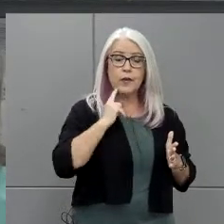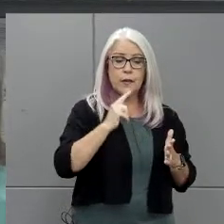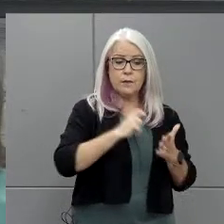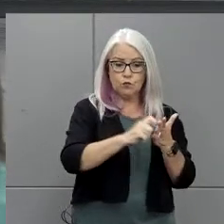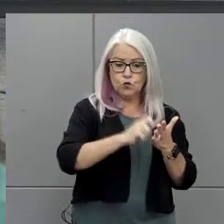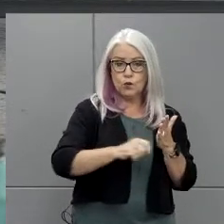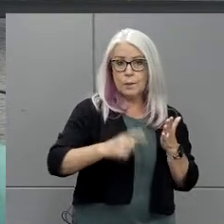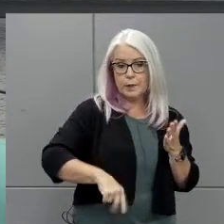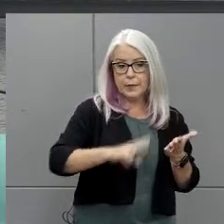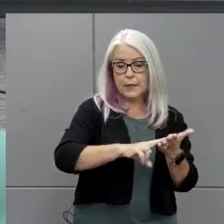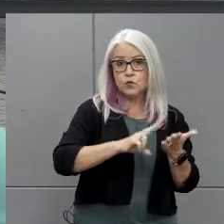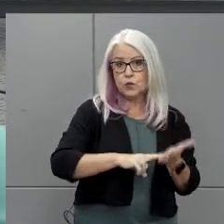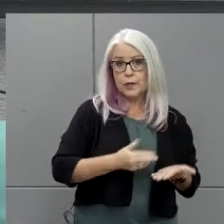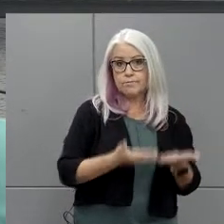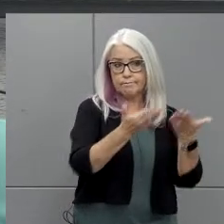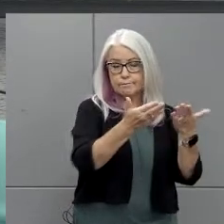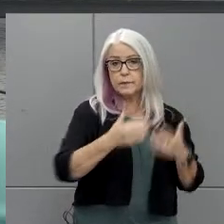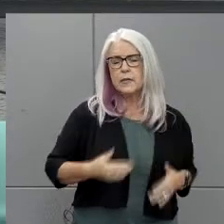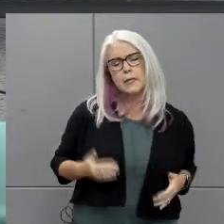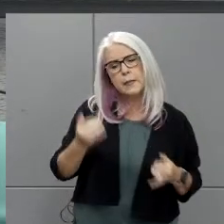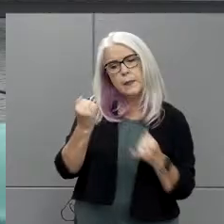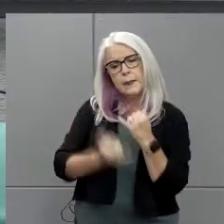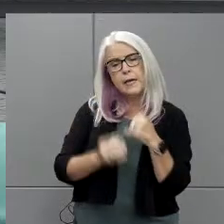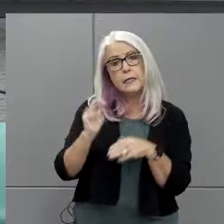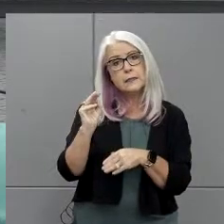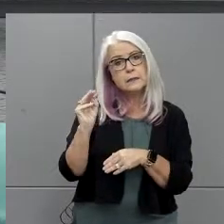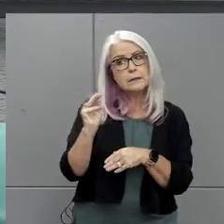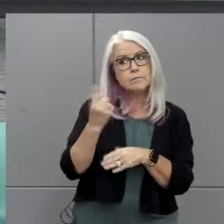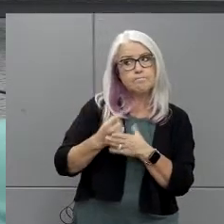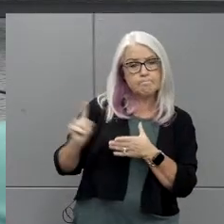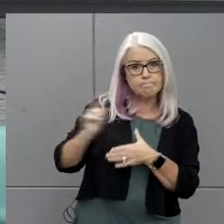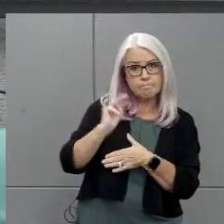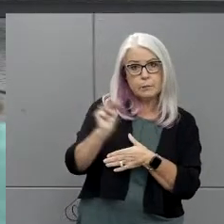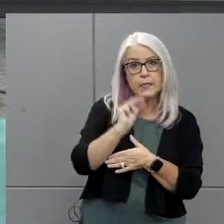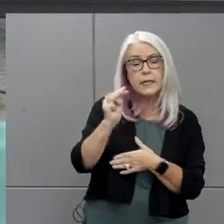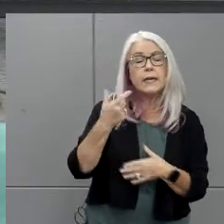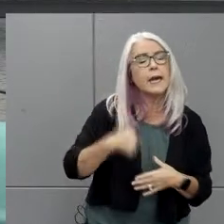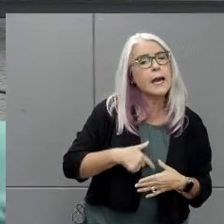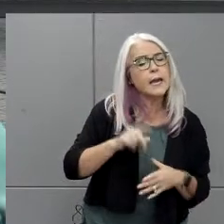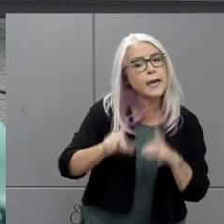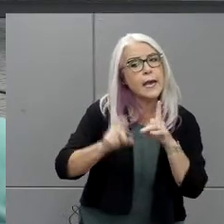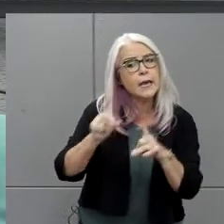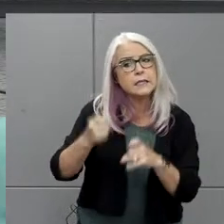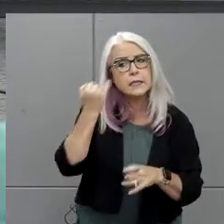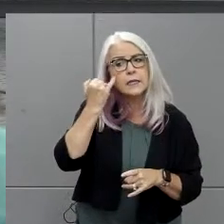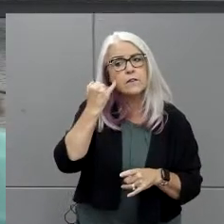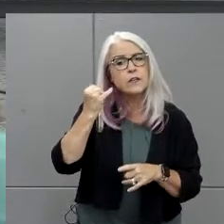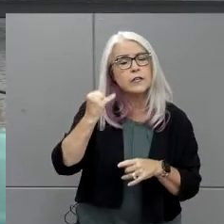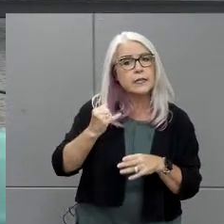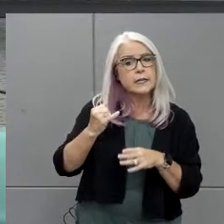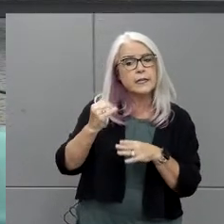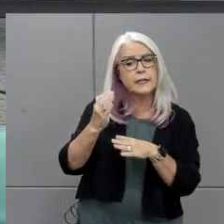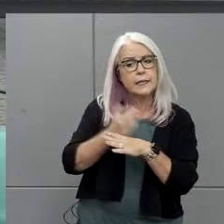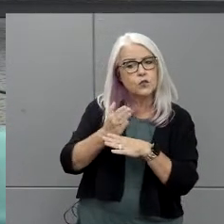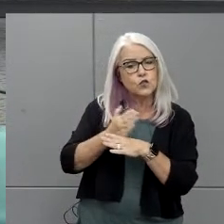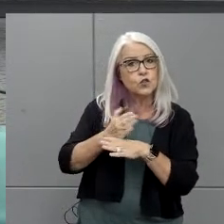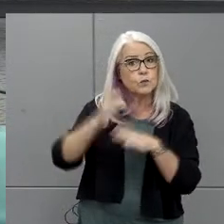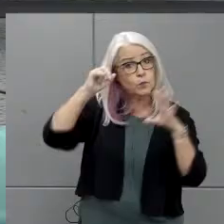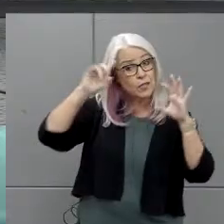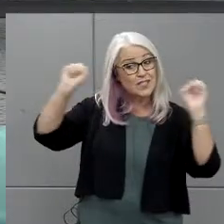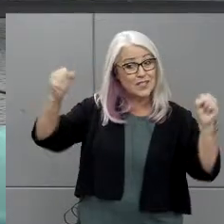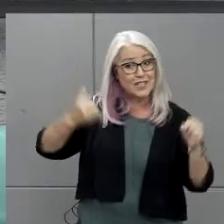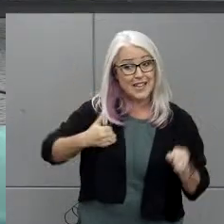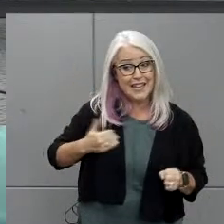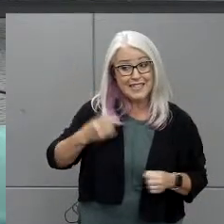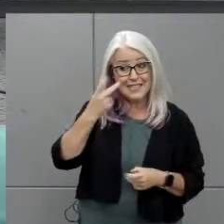last meeting, I asked whether or not the interim president had seen the contract, and